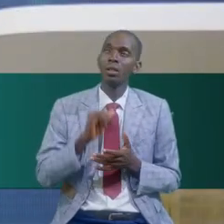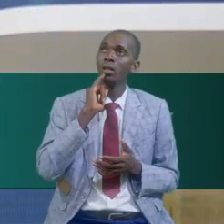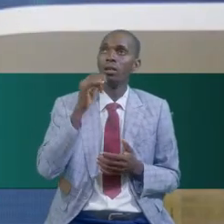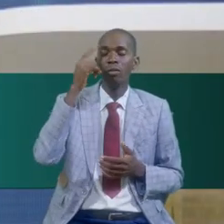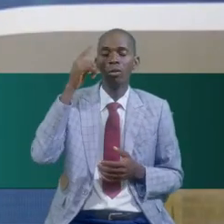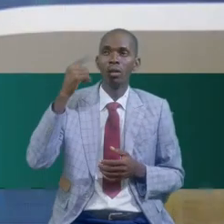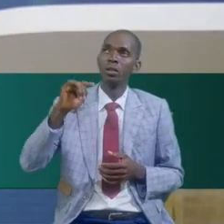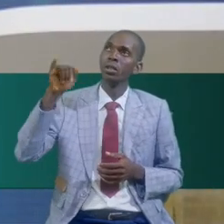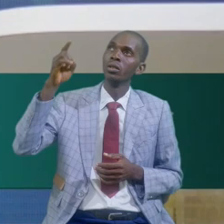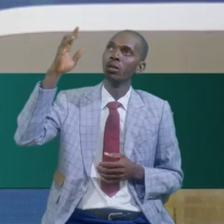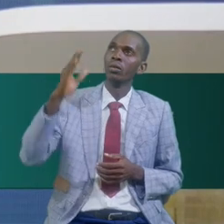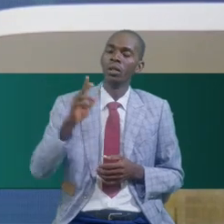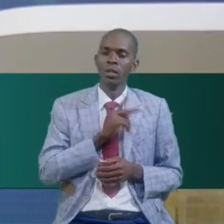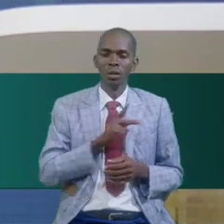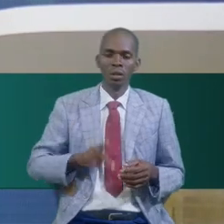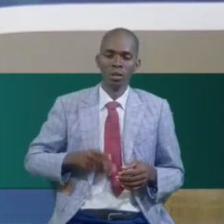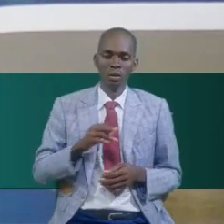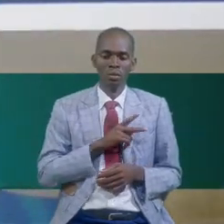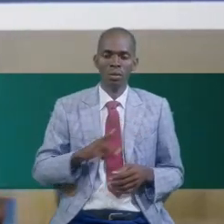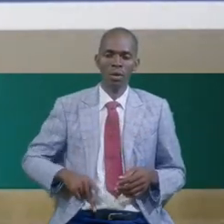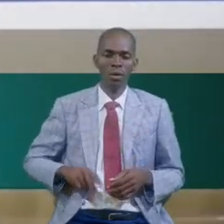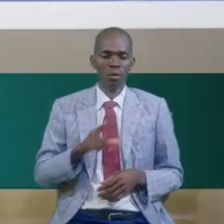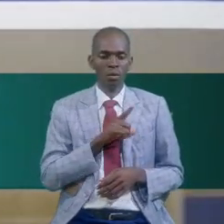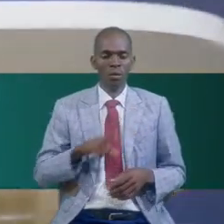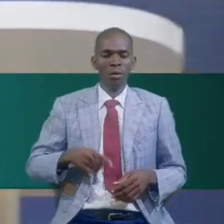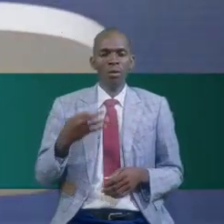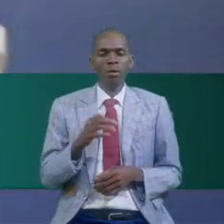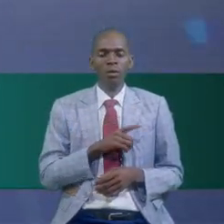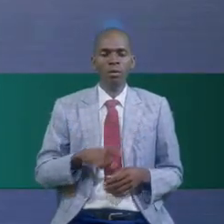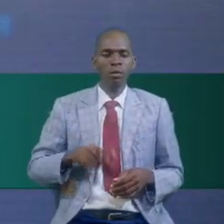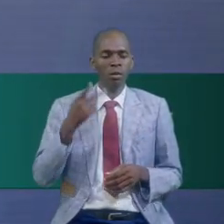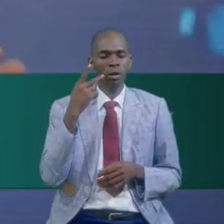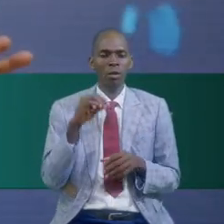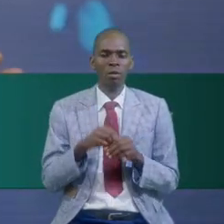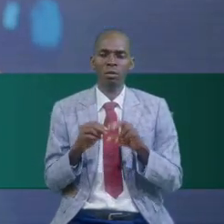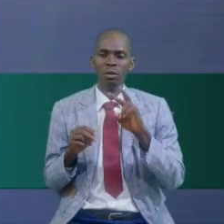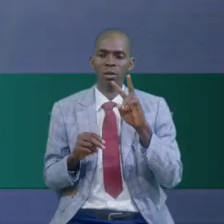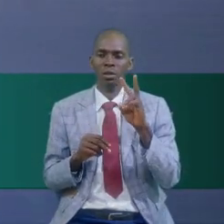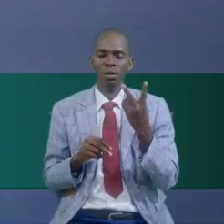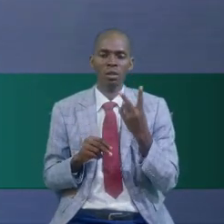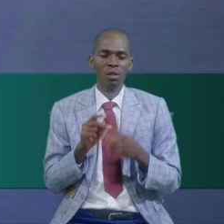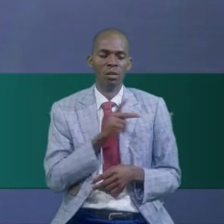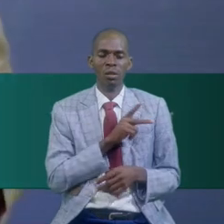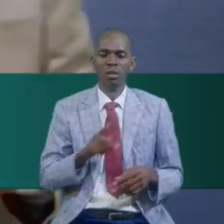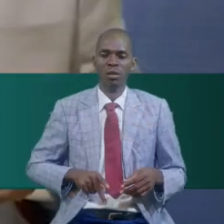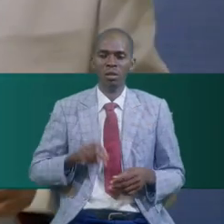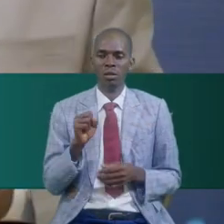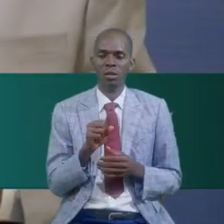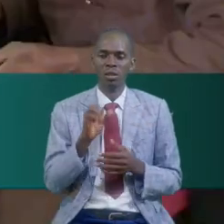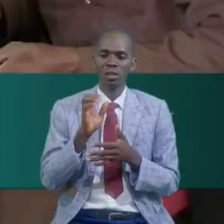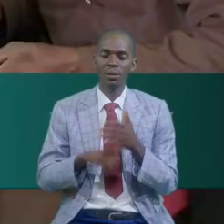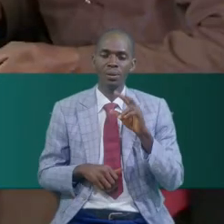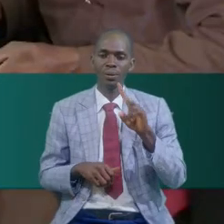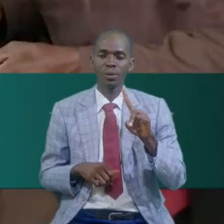and the Lord of Lords. We come to 2 Kings chapter